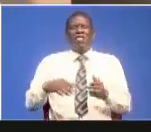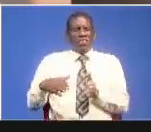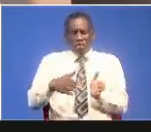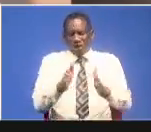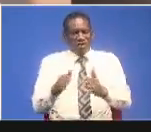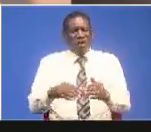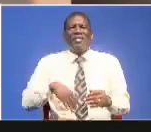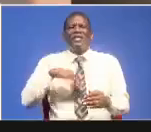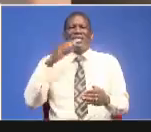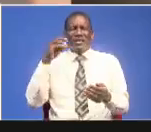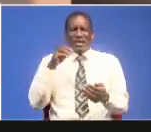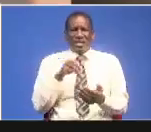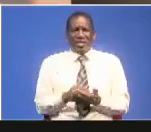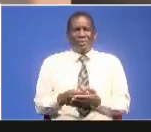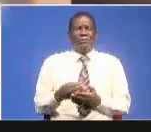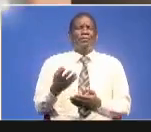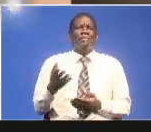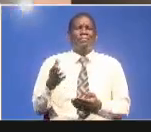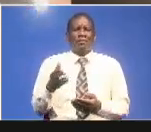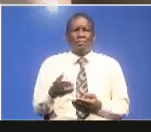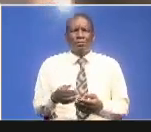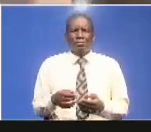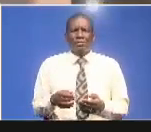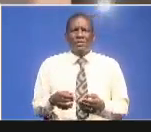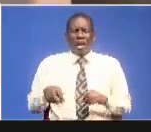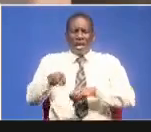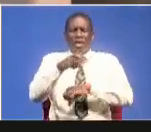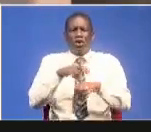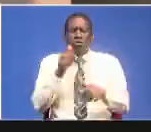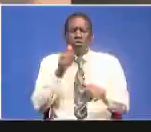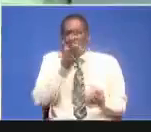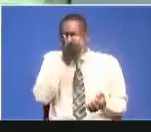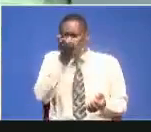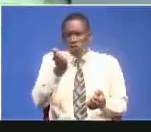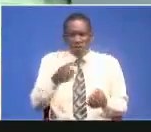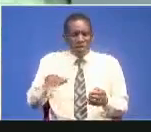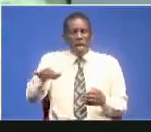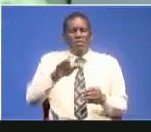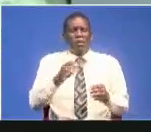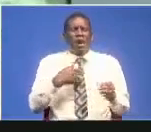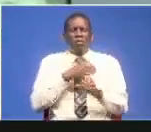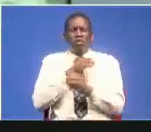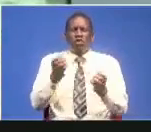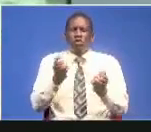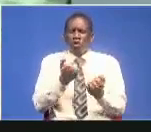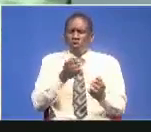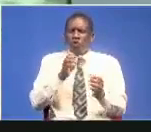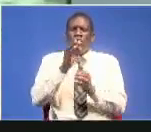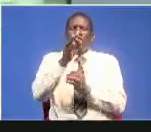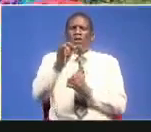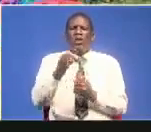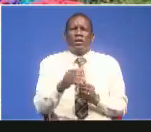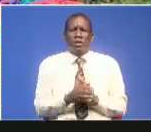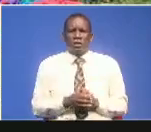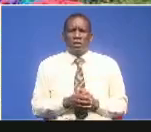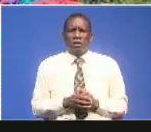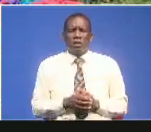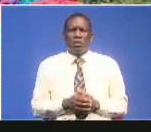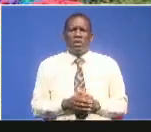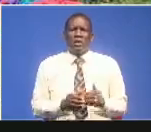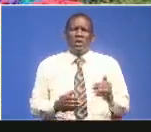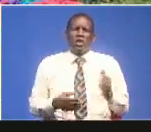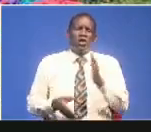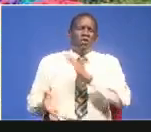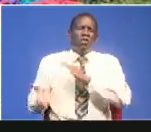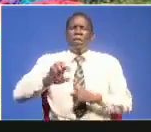A nation that ignores its environment has no future. We cannot be that nation. Immediate